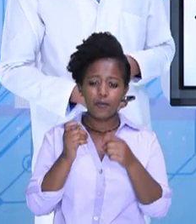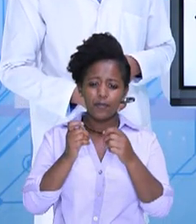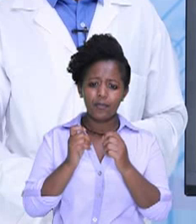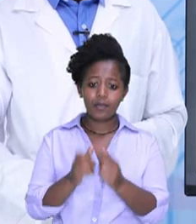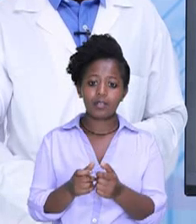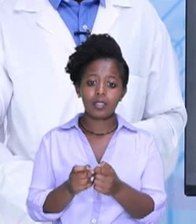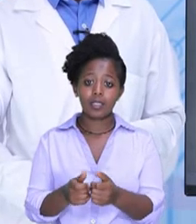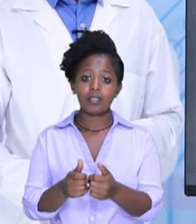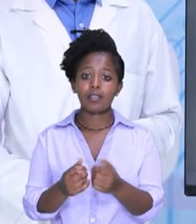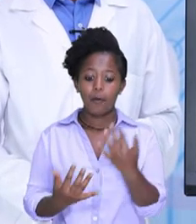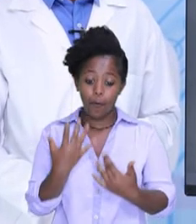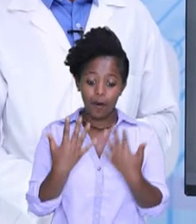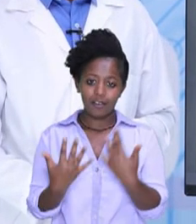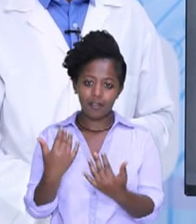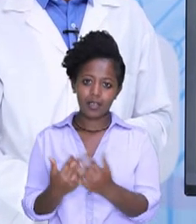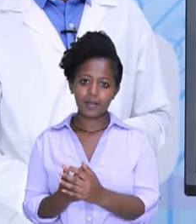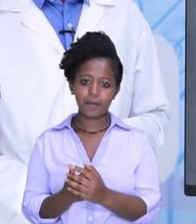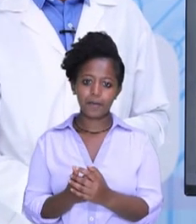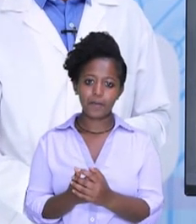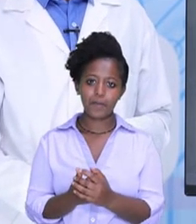frequent wildfire.